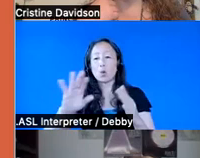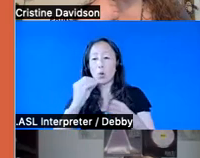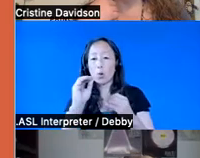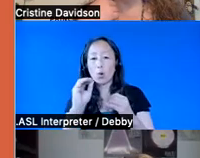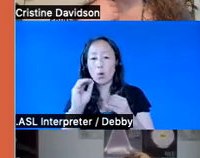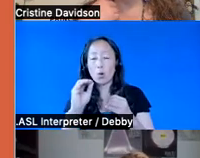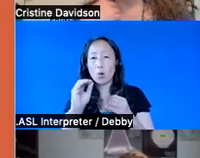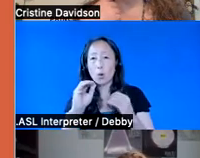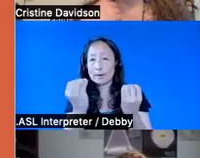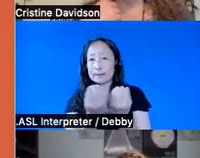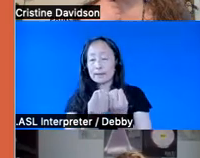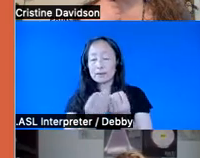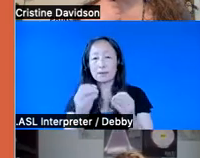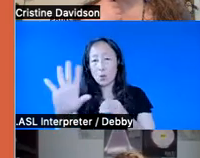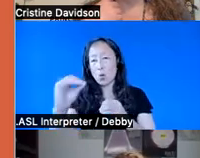dropped it in.